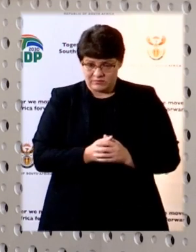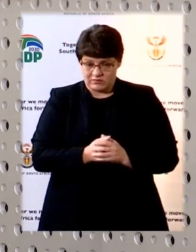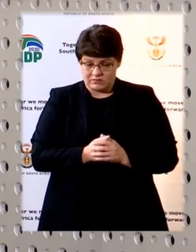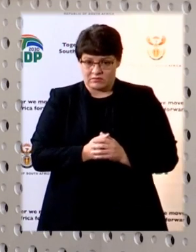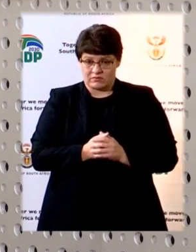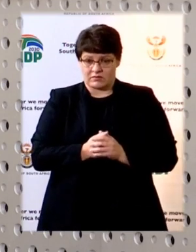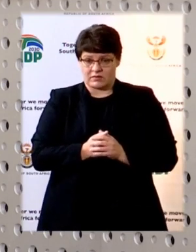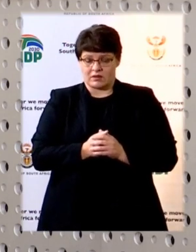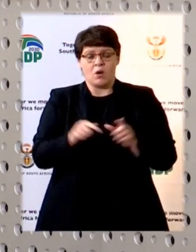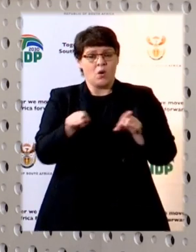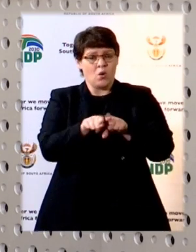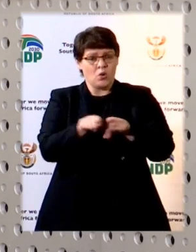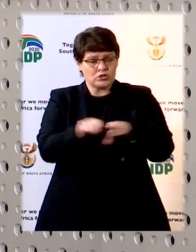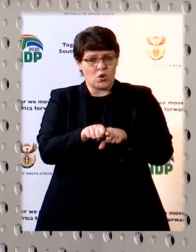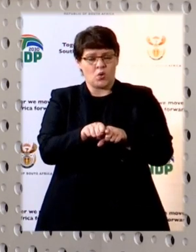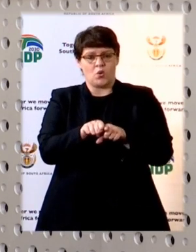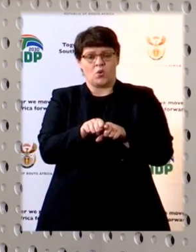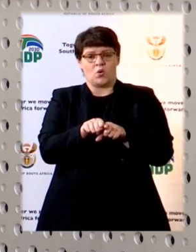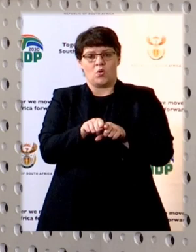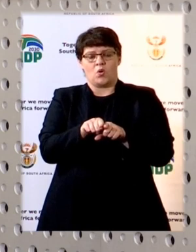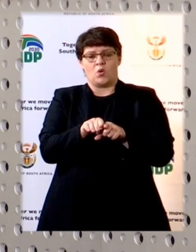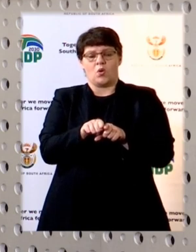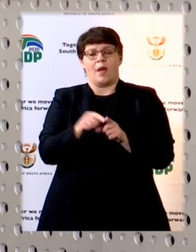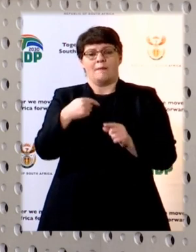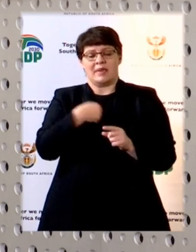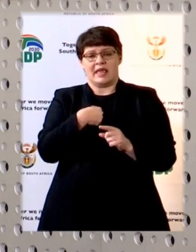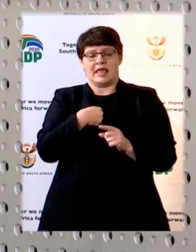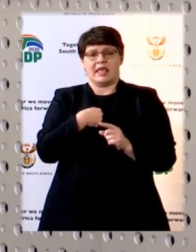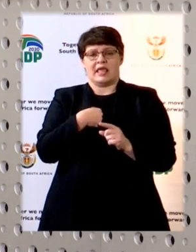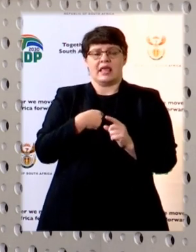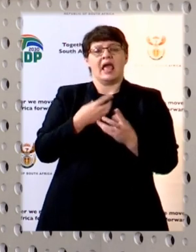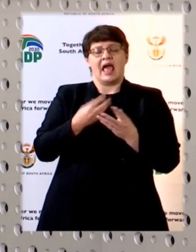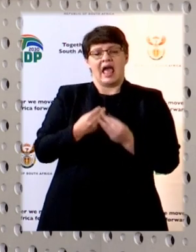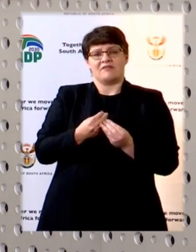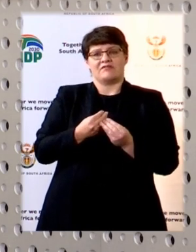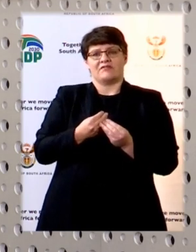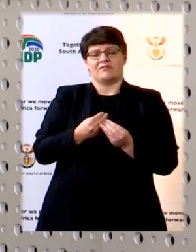expanding access to living annuity funds,